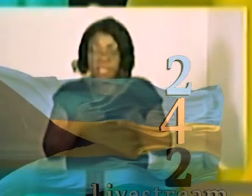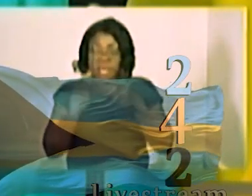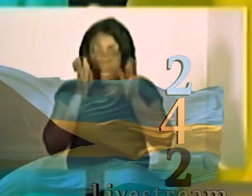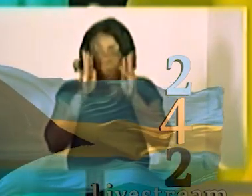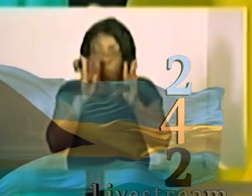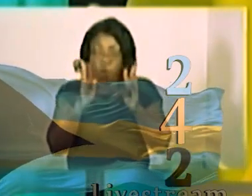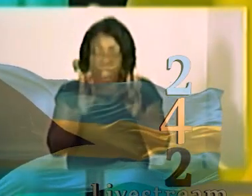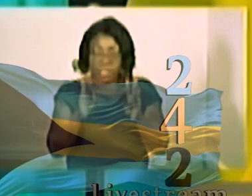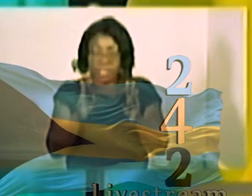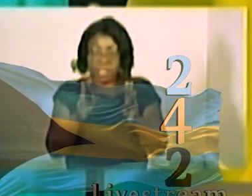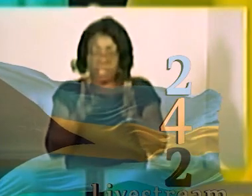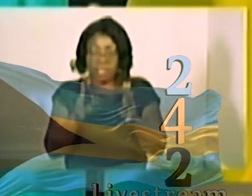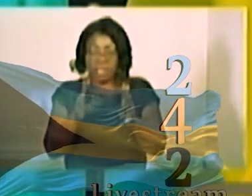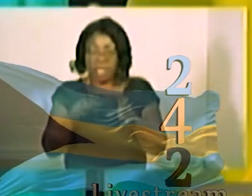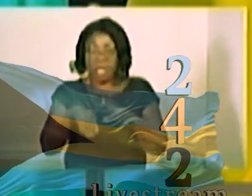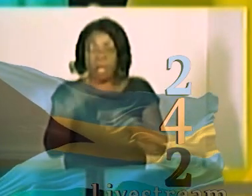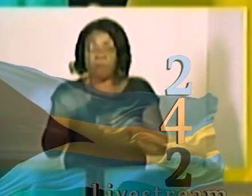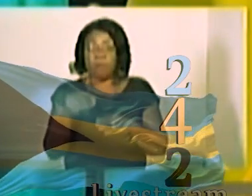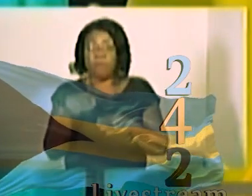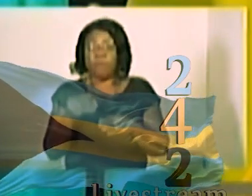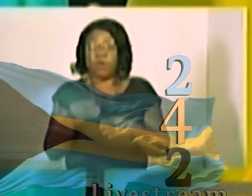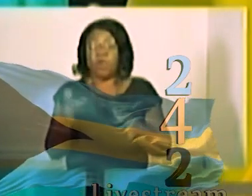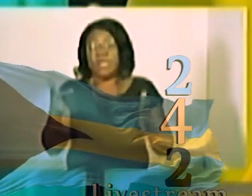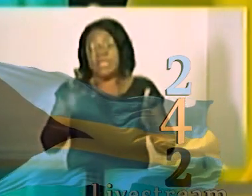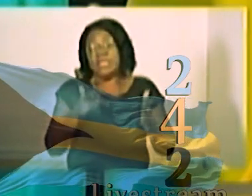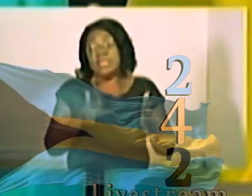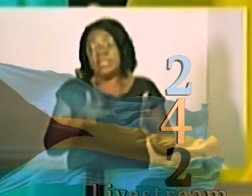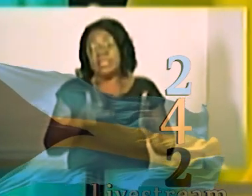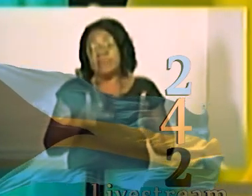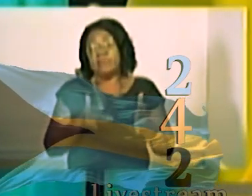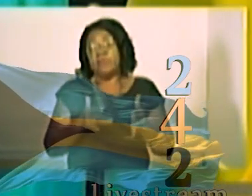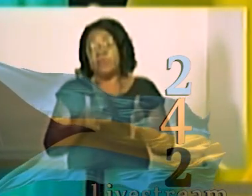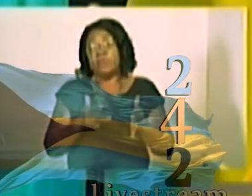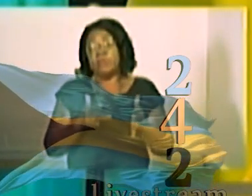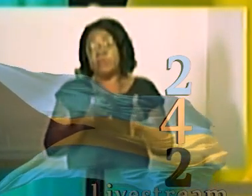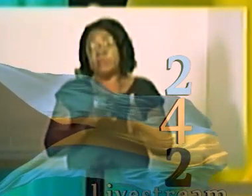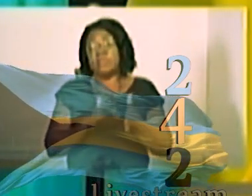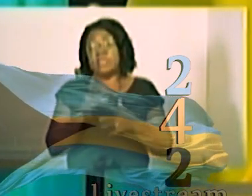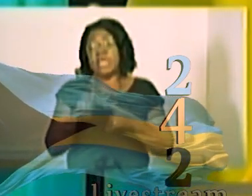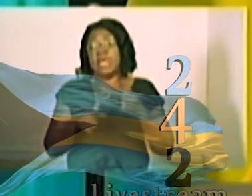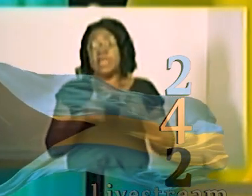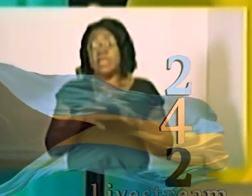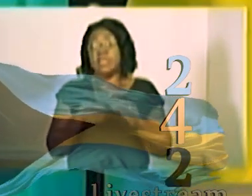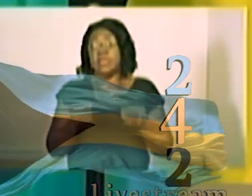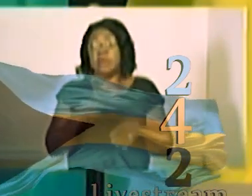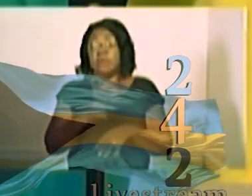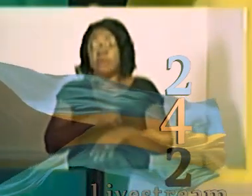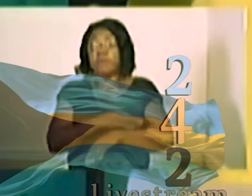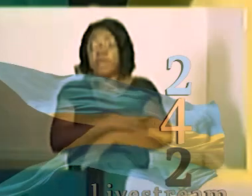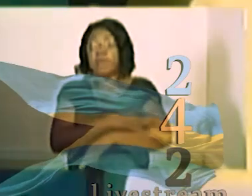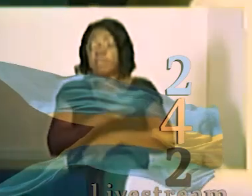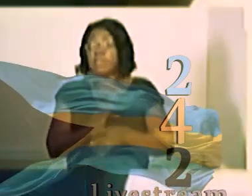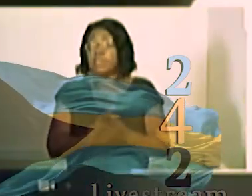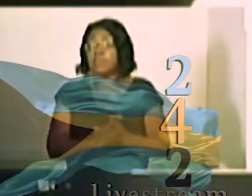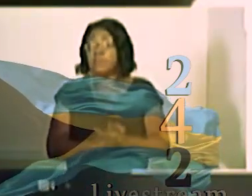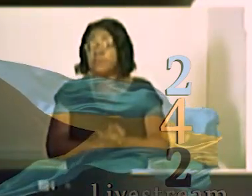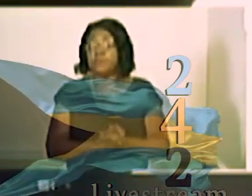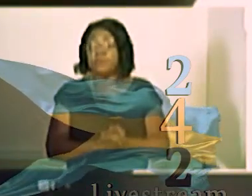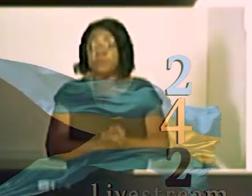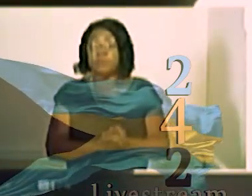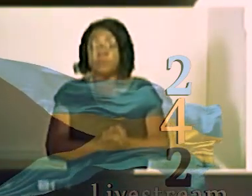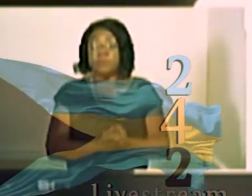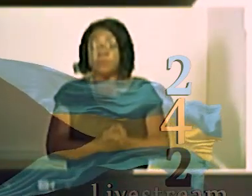the surveillance performance over this period of time very closely. That's my question.